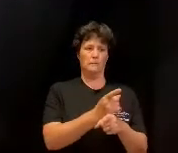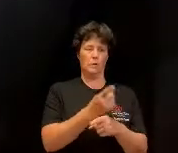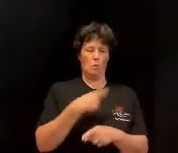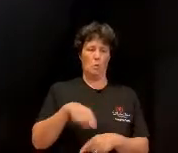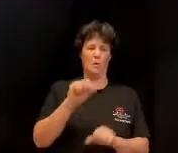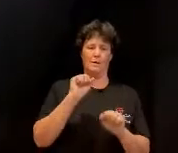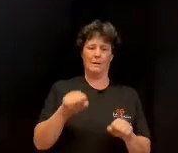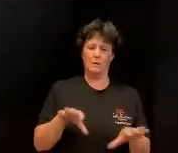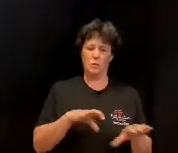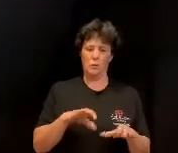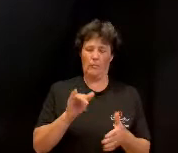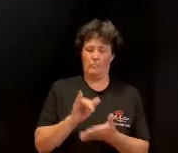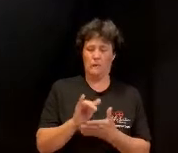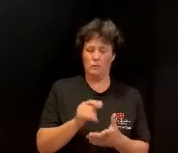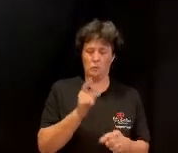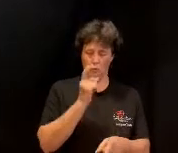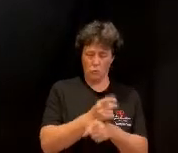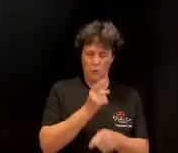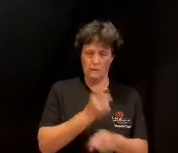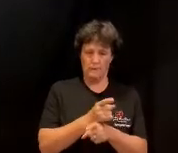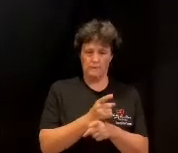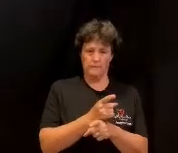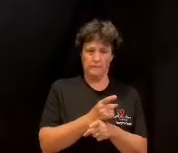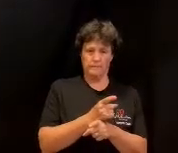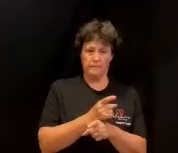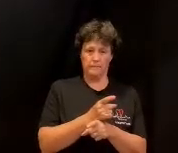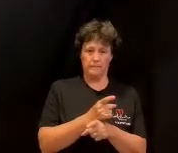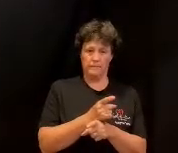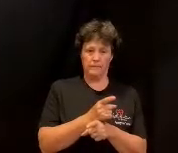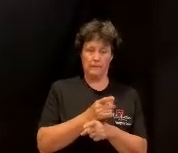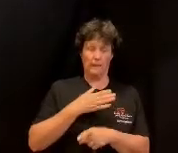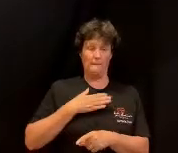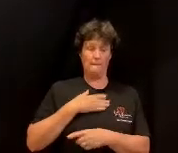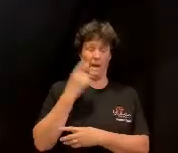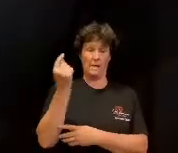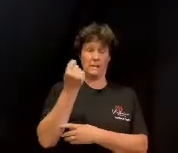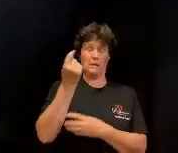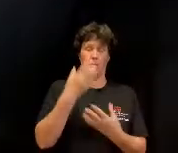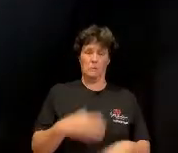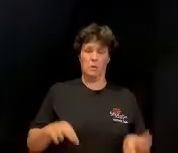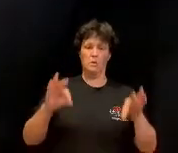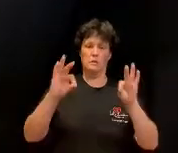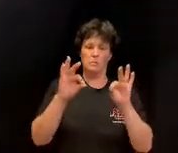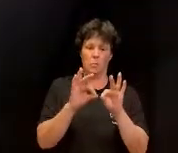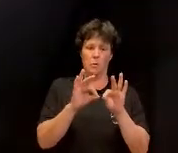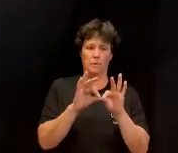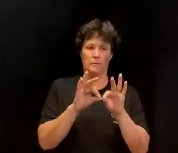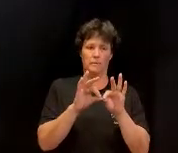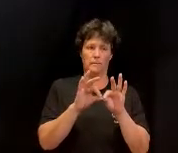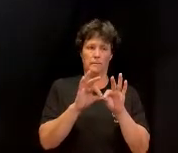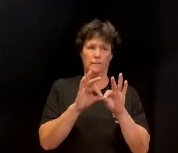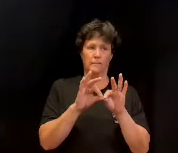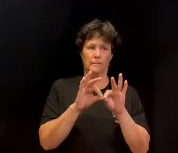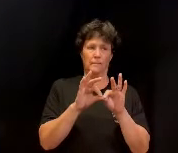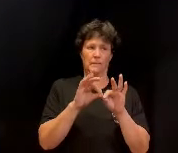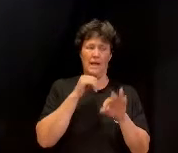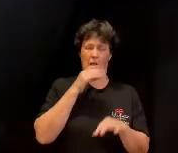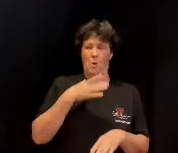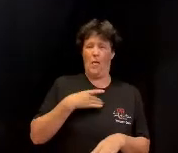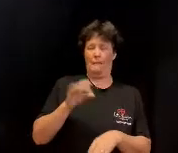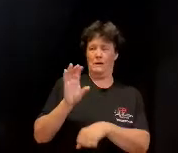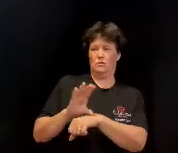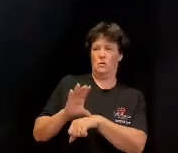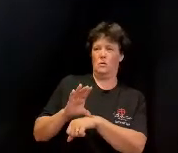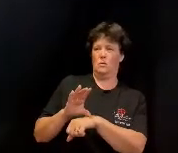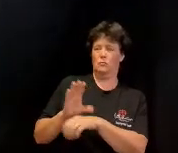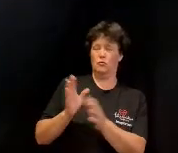right. Right? We're not going to be, man, the testimony that, you know what? I don't like that. I don't like church. I don't like